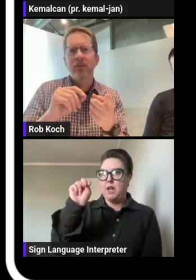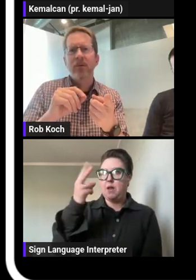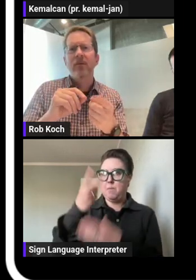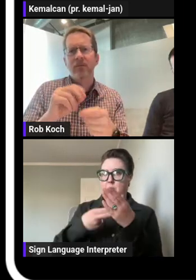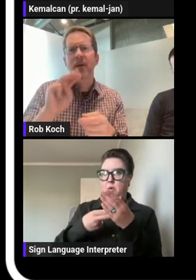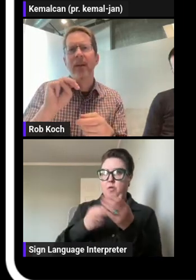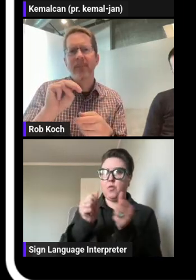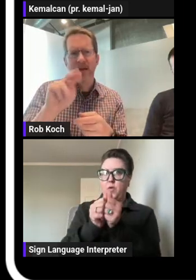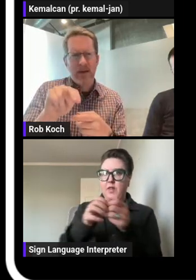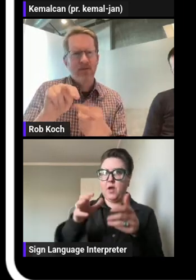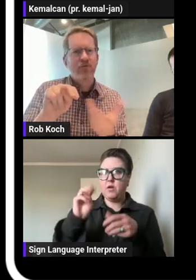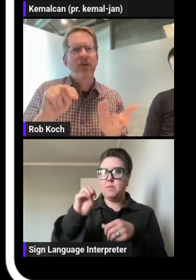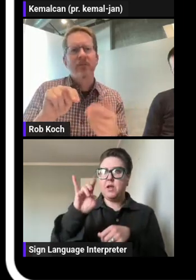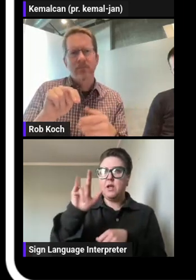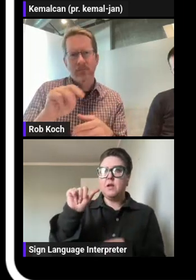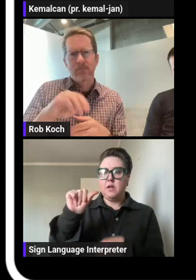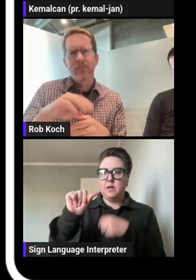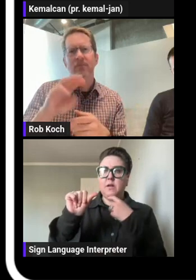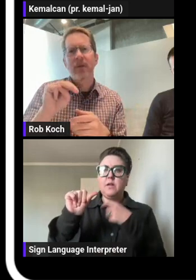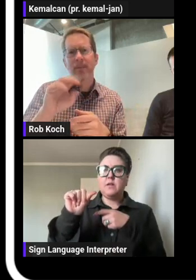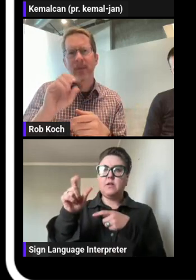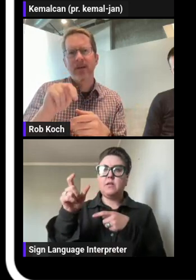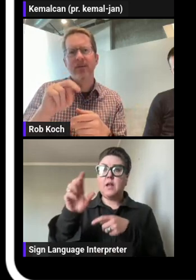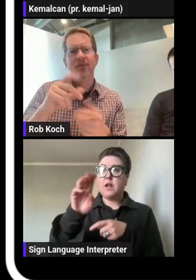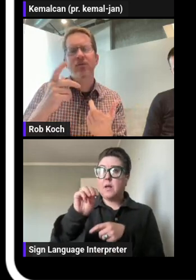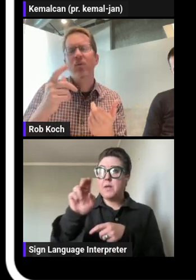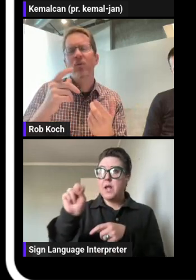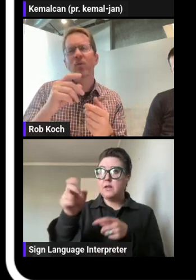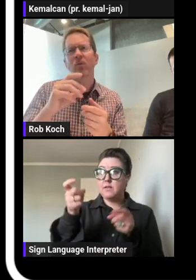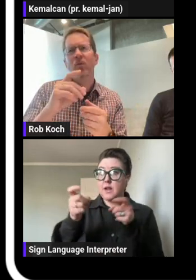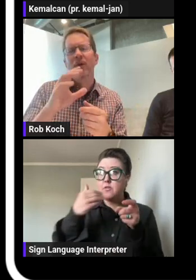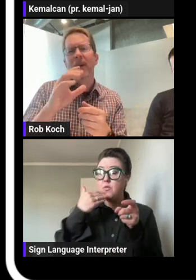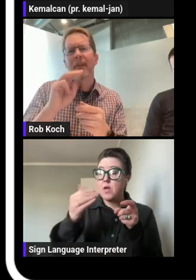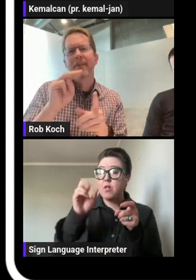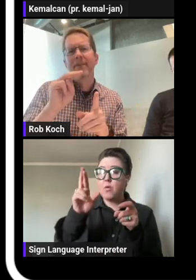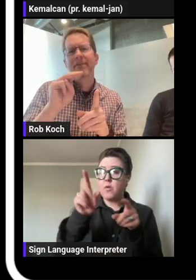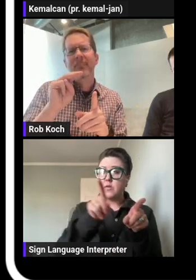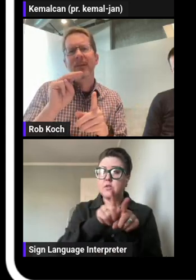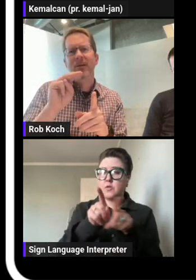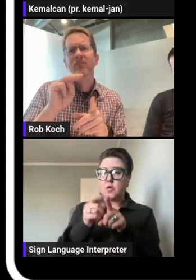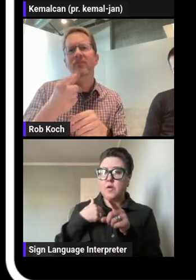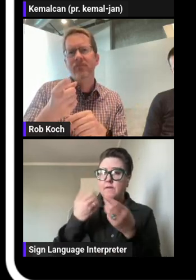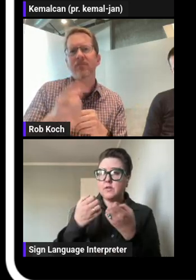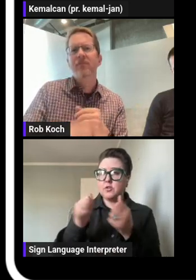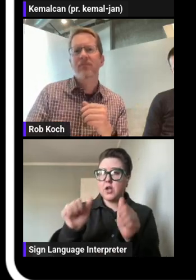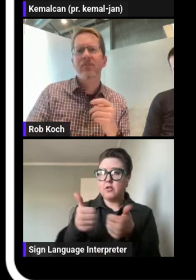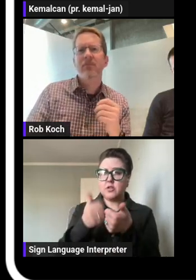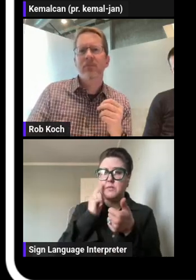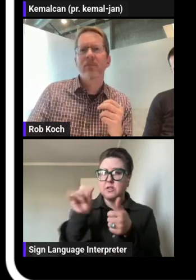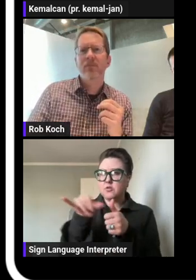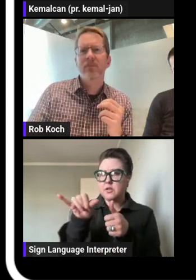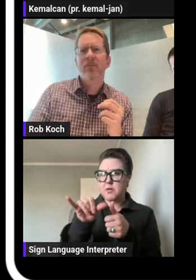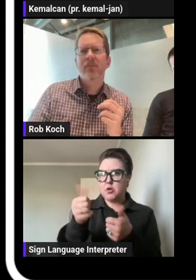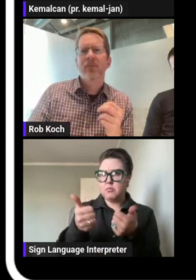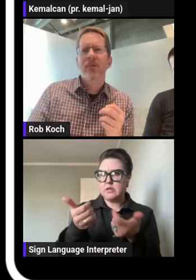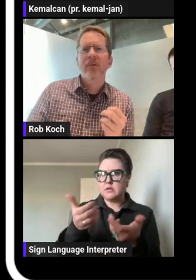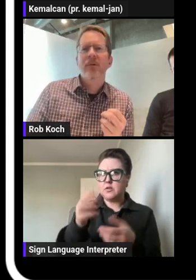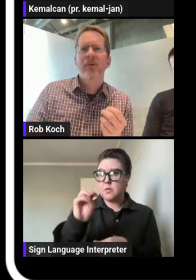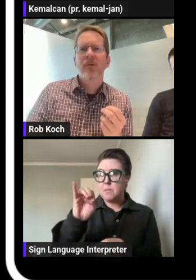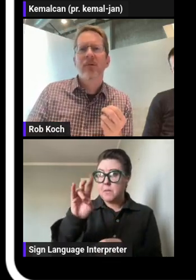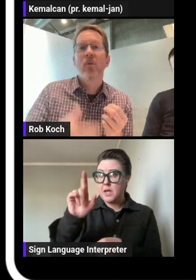Without media pipe. How does media pipe handle M and M well, or does that also have some challenges because they're so similar?